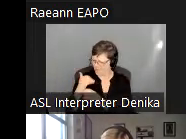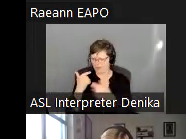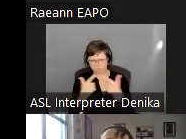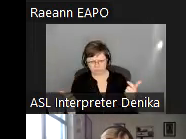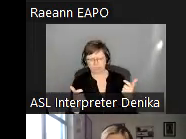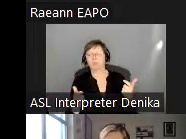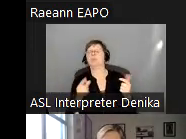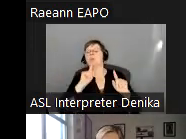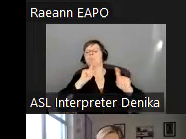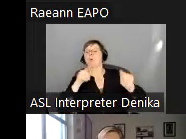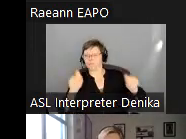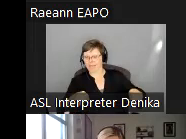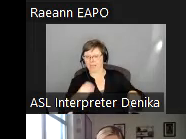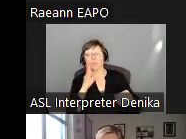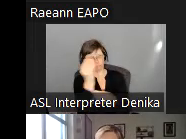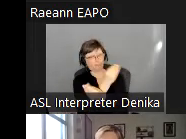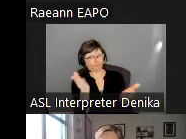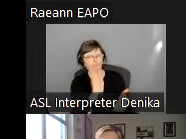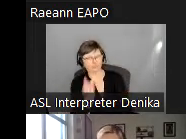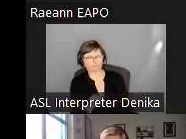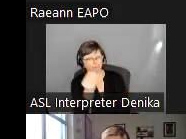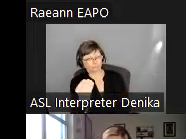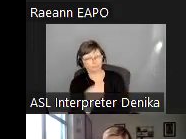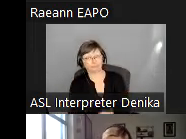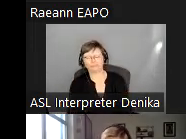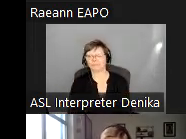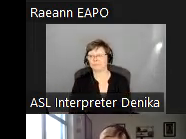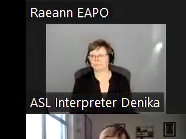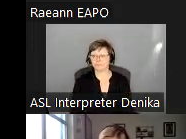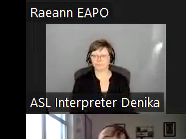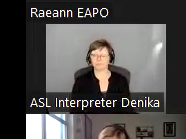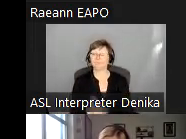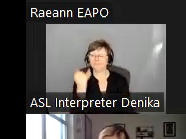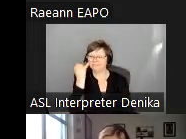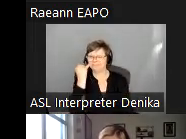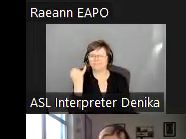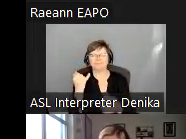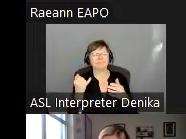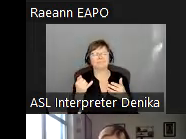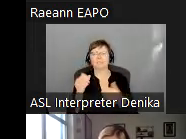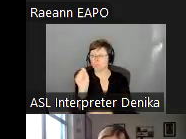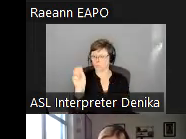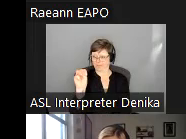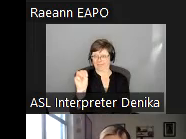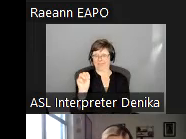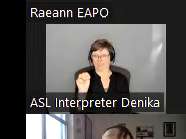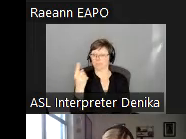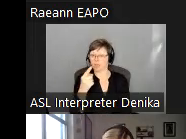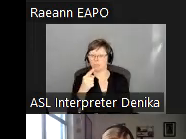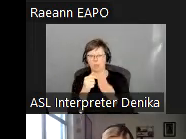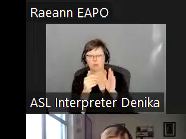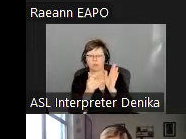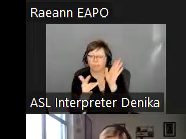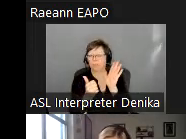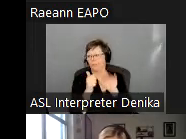get that off to you folks as well. If you have been defrauded on a social media platform, for instance, Facebook,